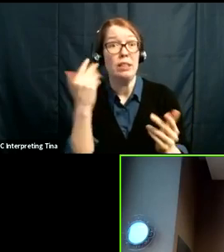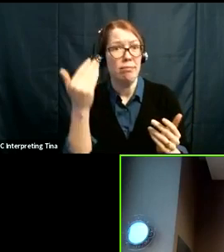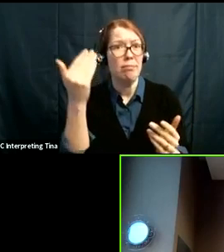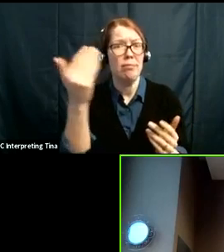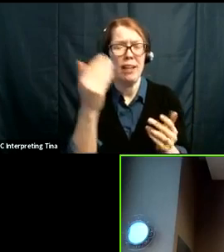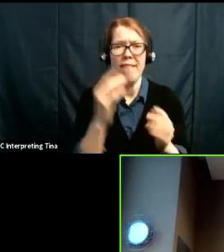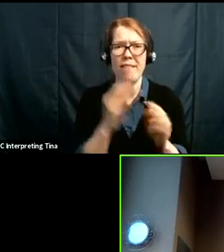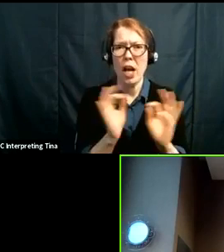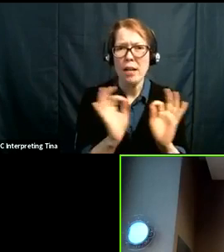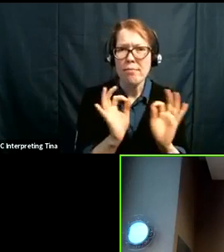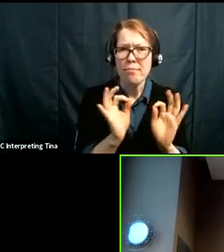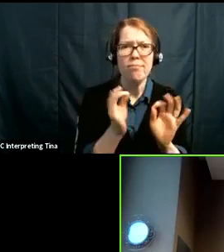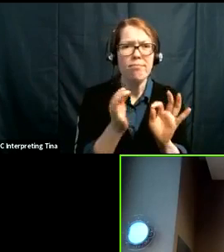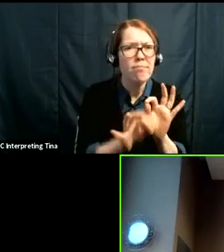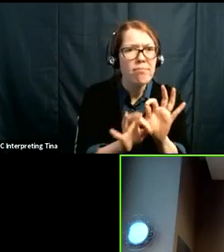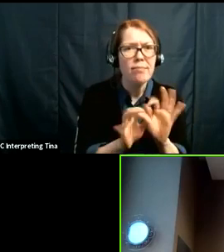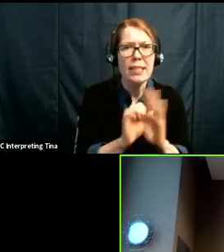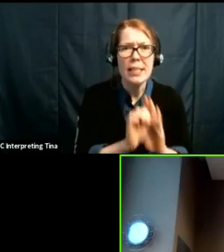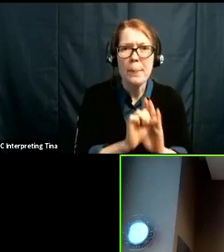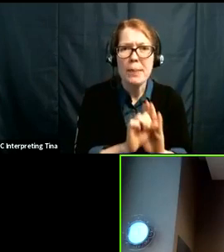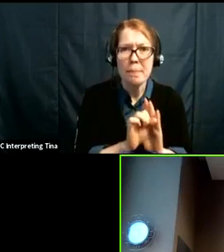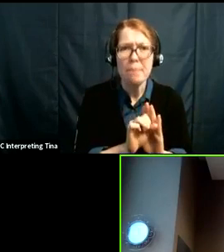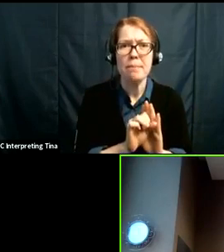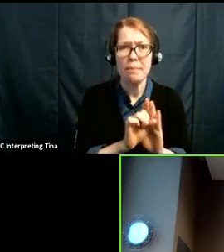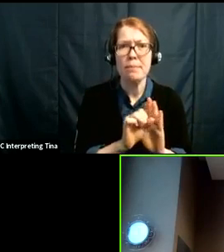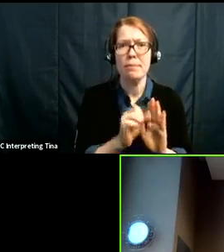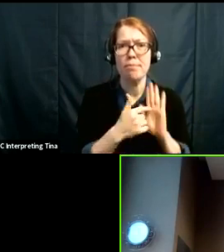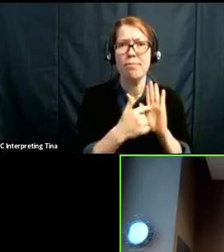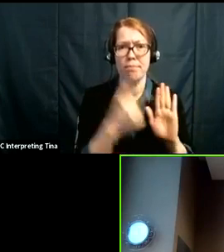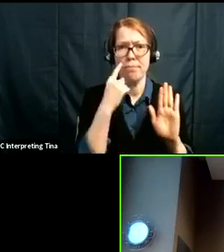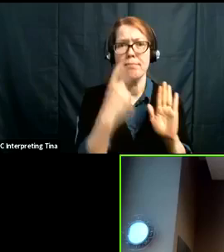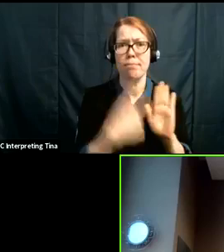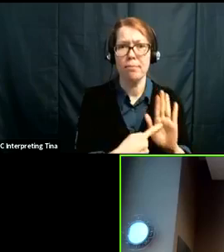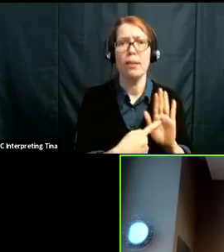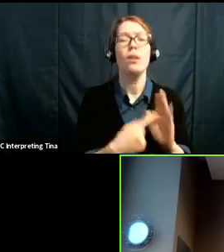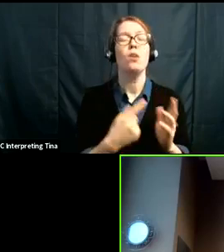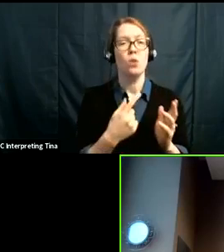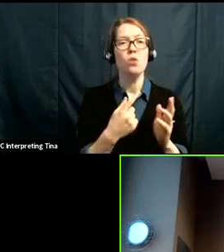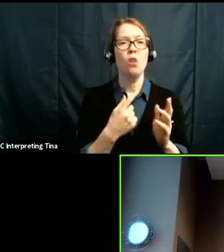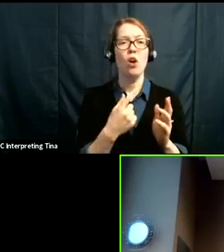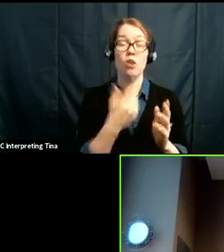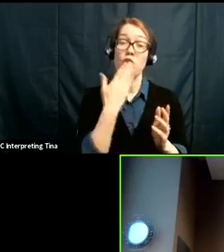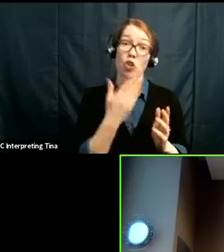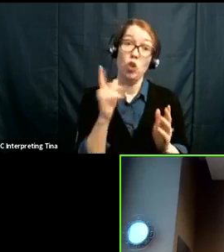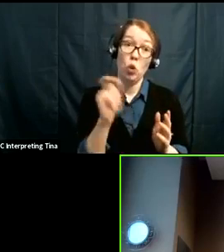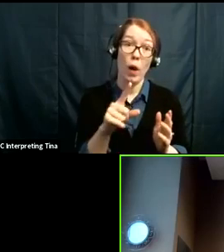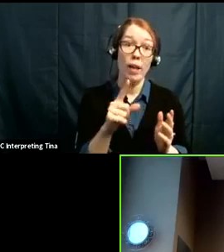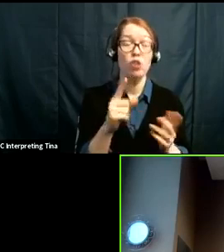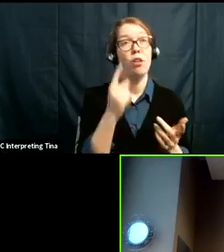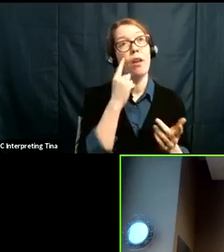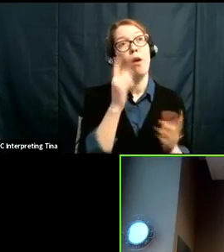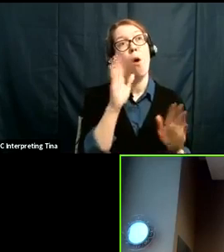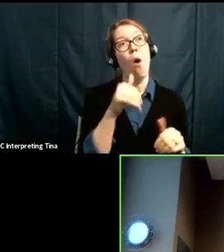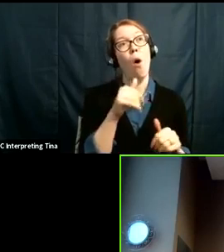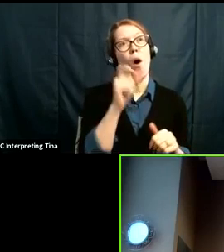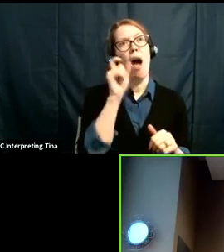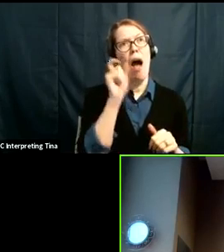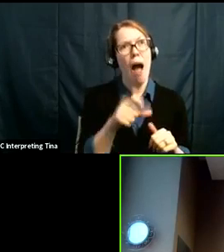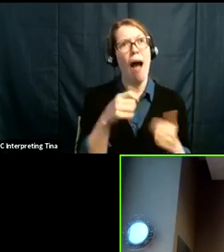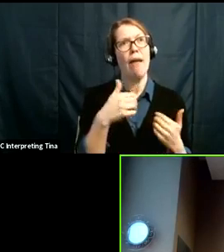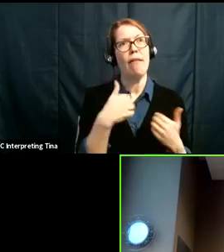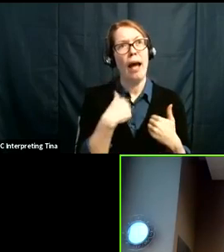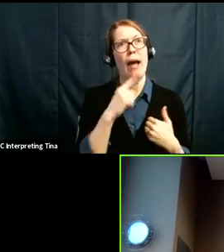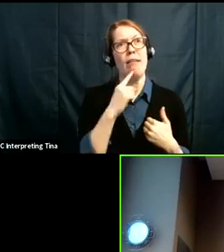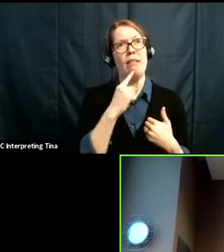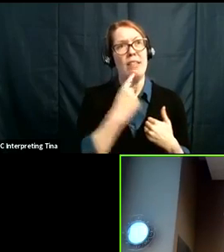mild symptoms. And so that's a great question in terms of, don't think that you have to have